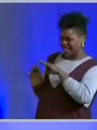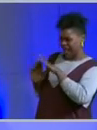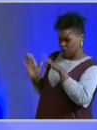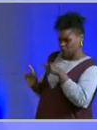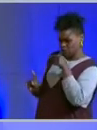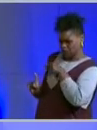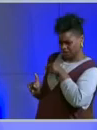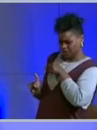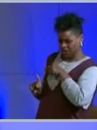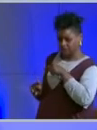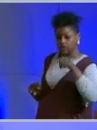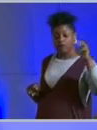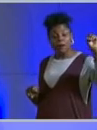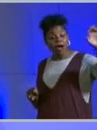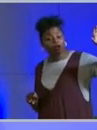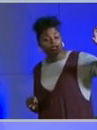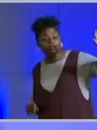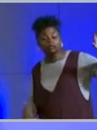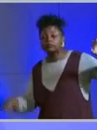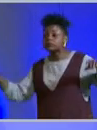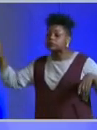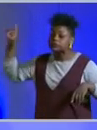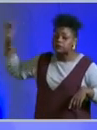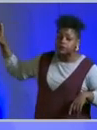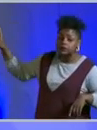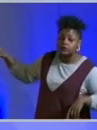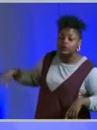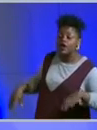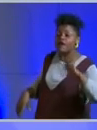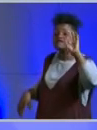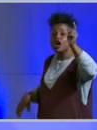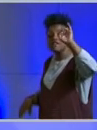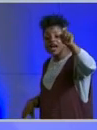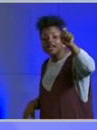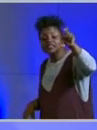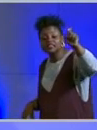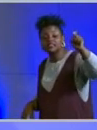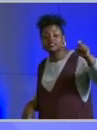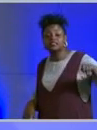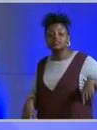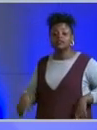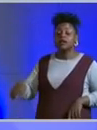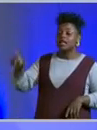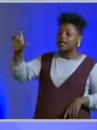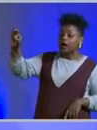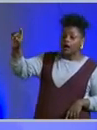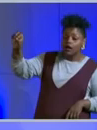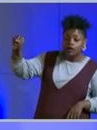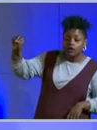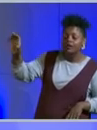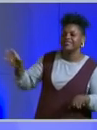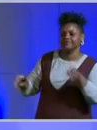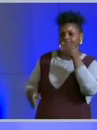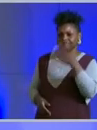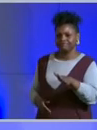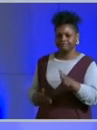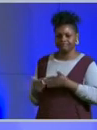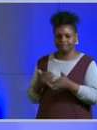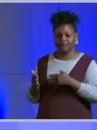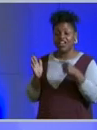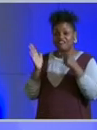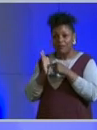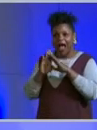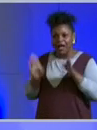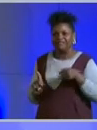Montgomery County or Washington, or care about whether it's Fairfax or Loudoun. They're looking for quality housing. The mayor, I think, has